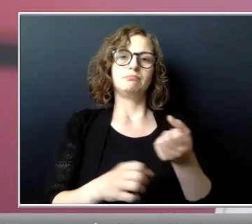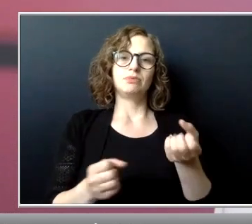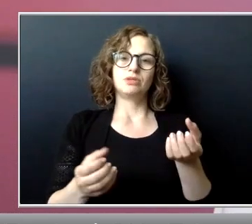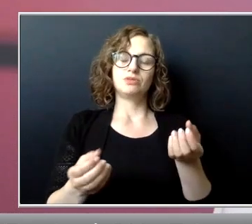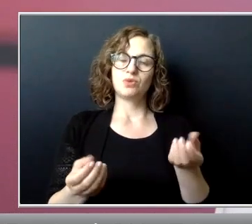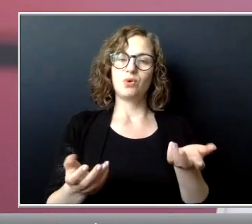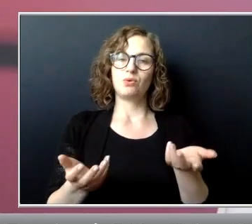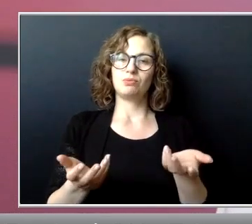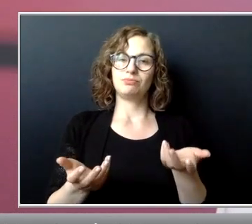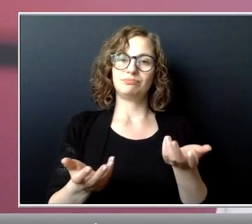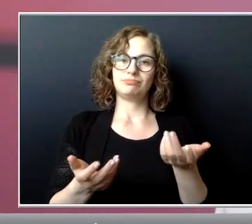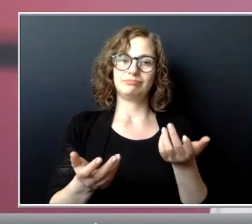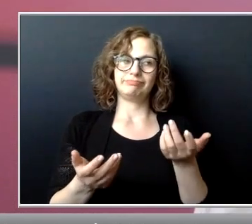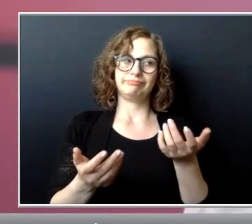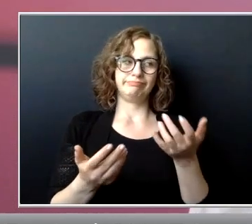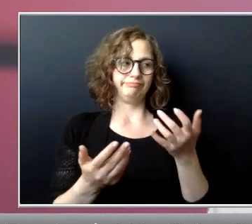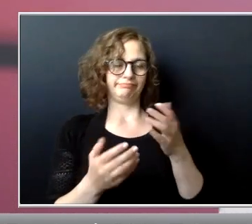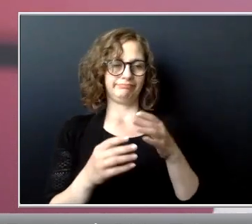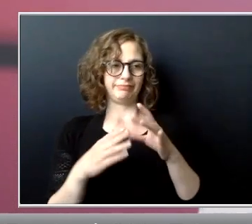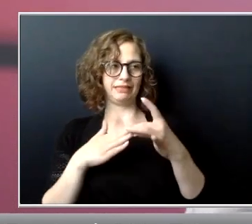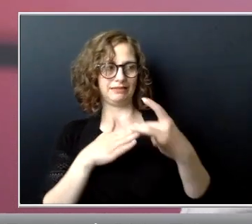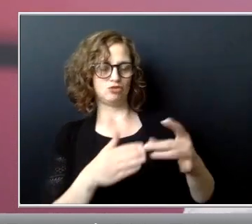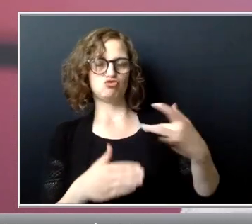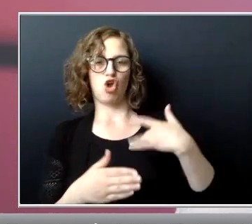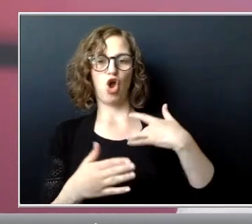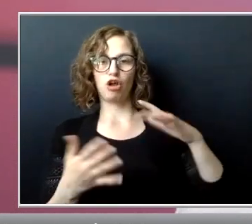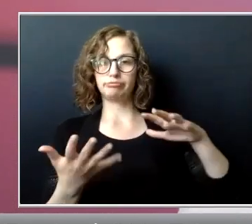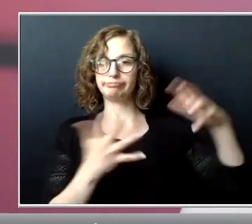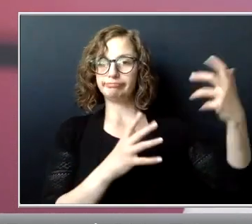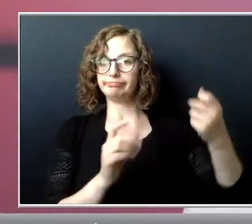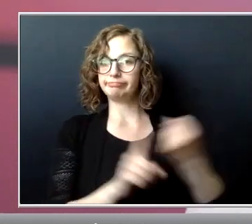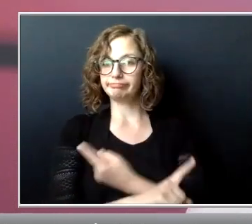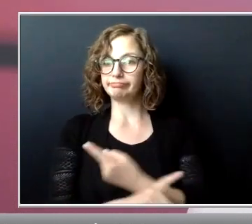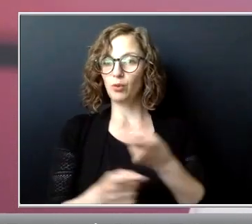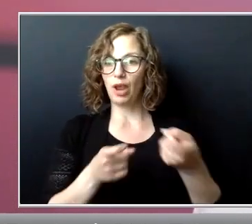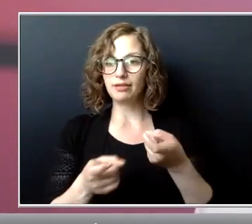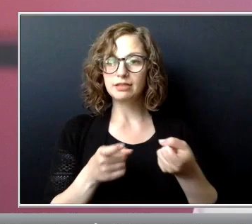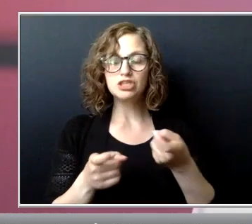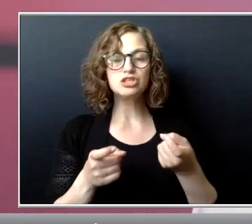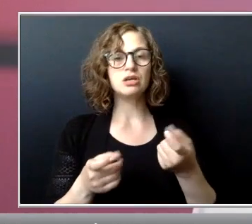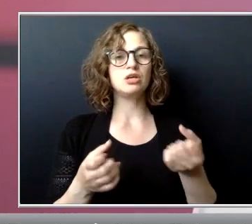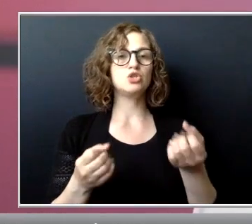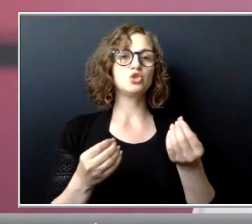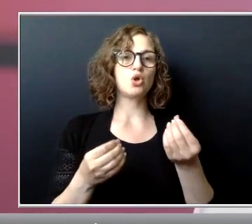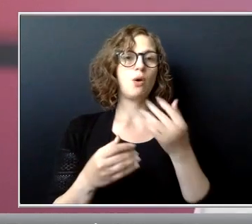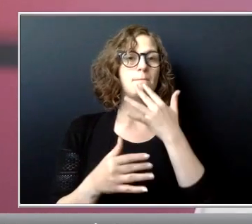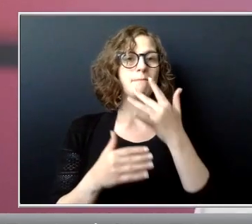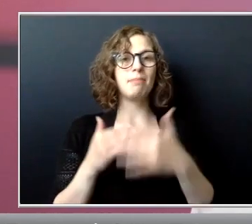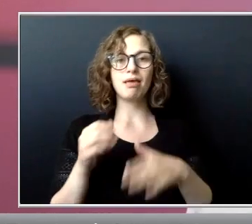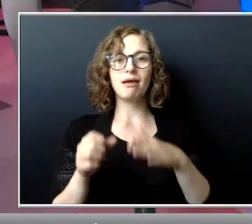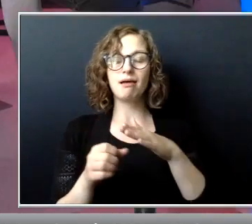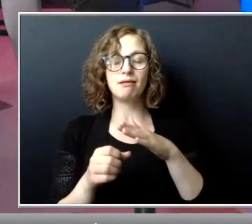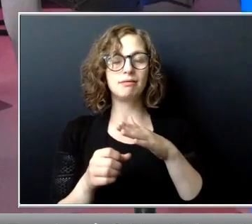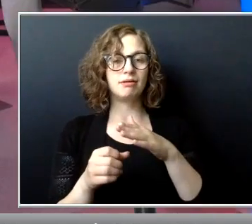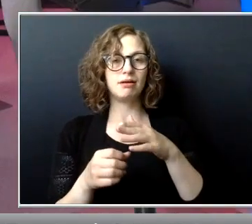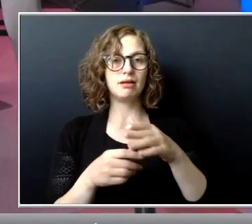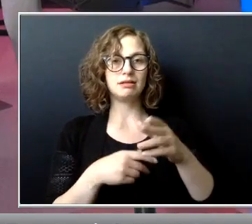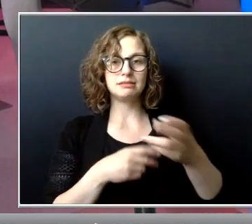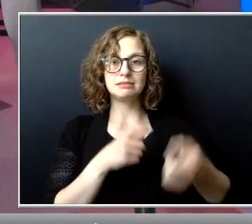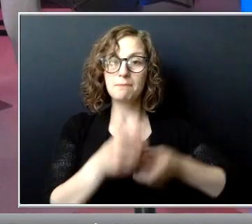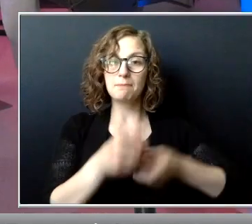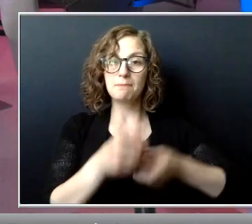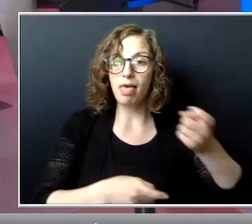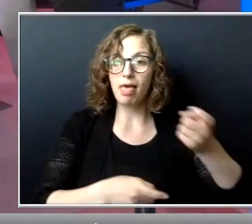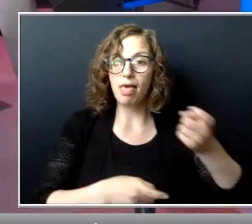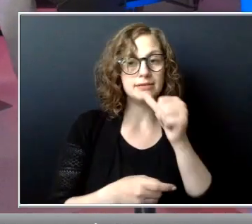then becomes dysregulated, and you end up with mismatched blood supply, and that's where you end up with Get the scary heart dysfunction. Wow.